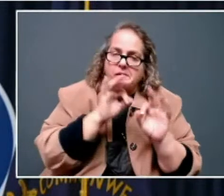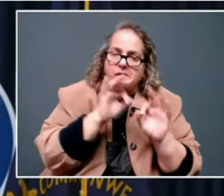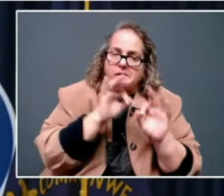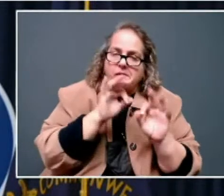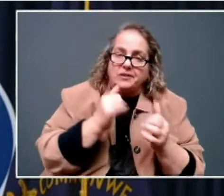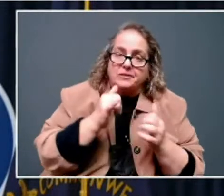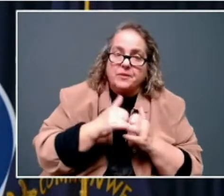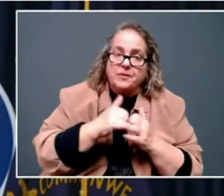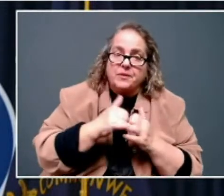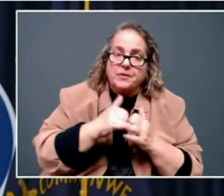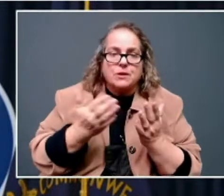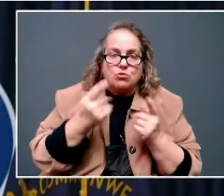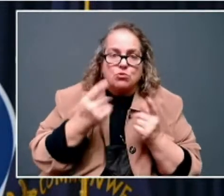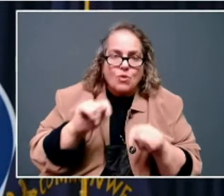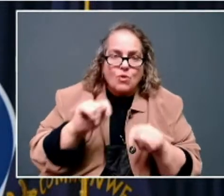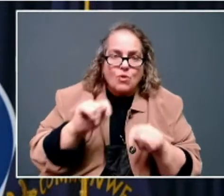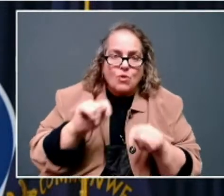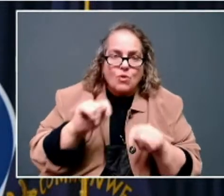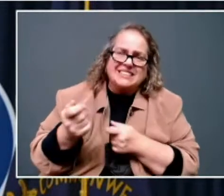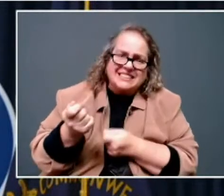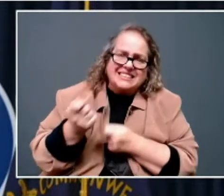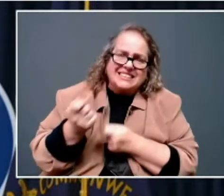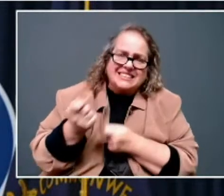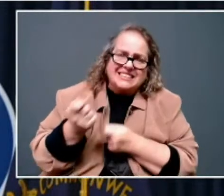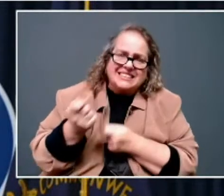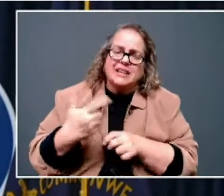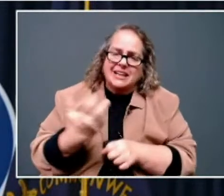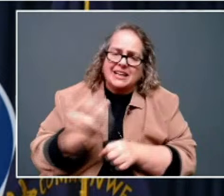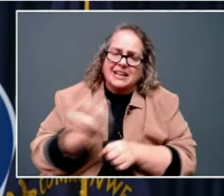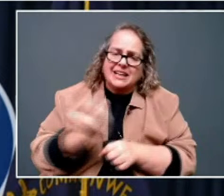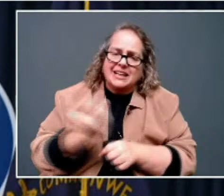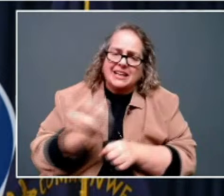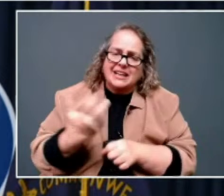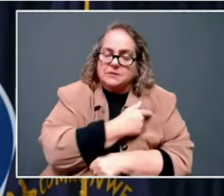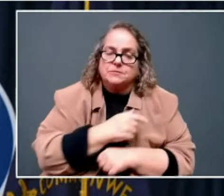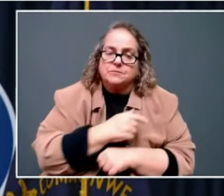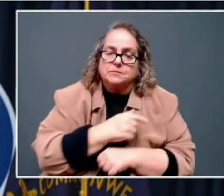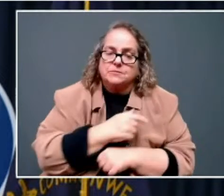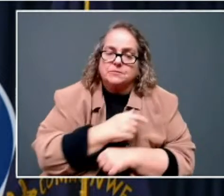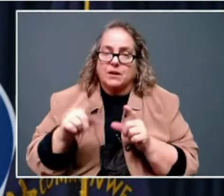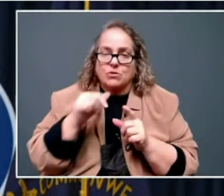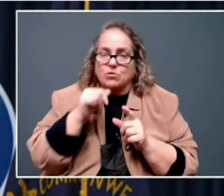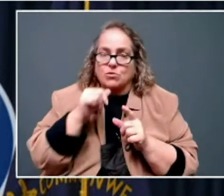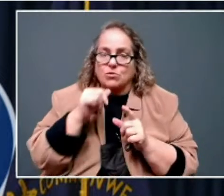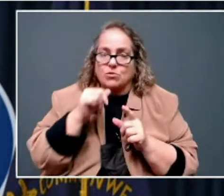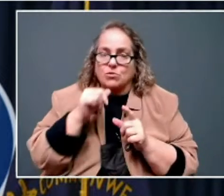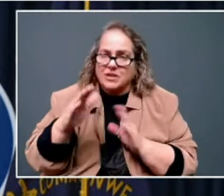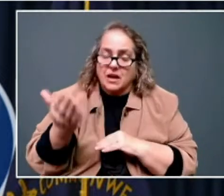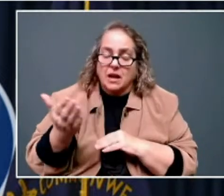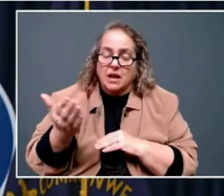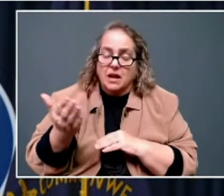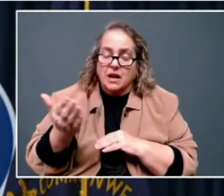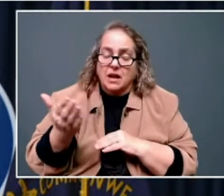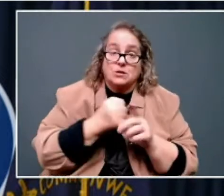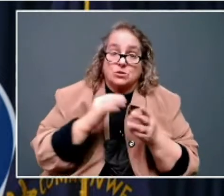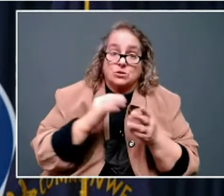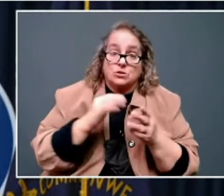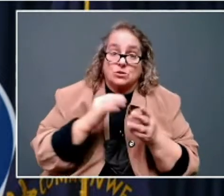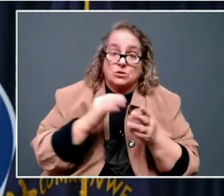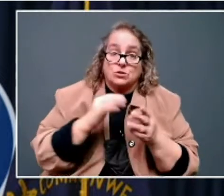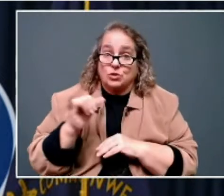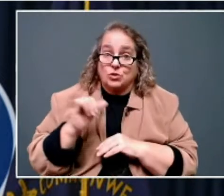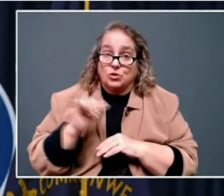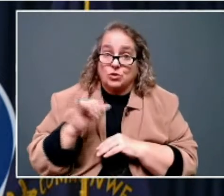tried to get that person to get vaccinated, but don't want to lose them. Impacts the communities, impacts